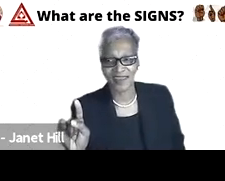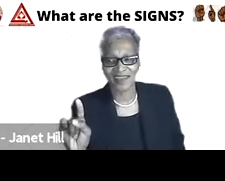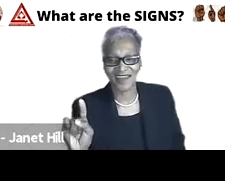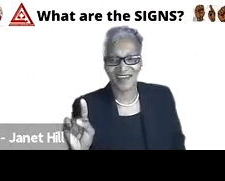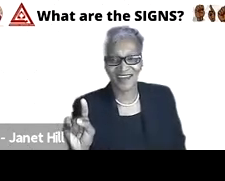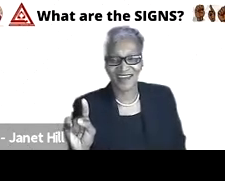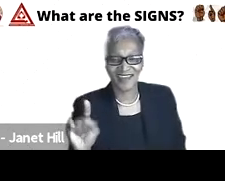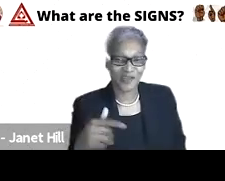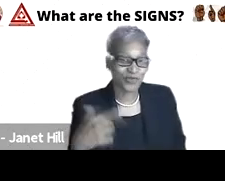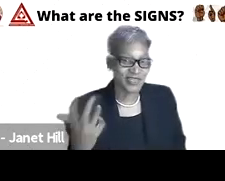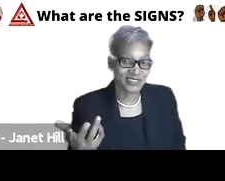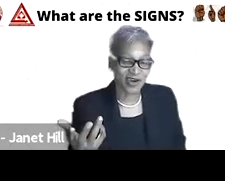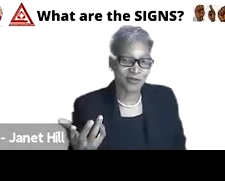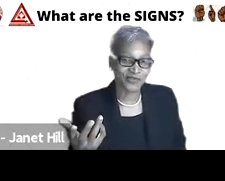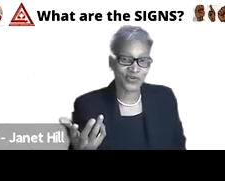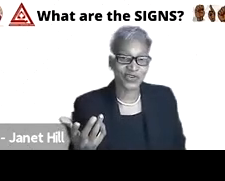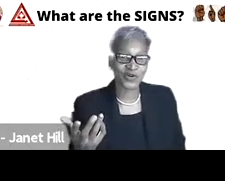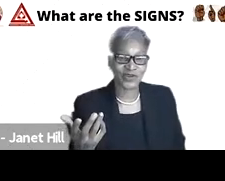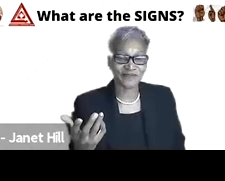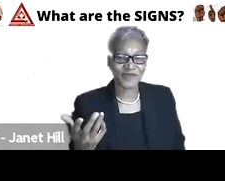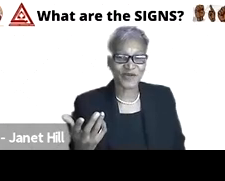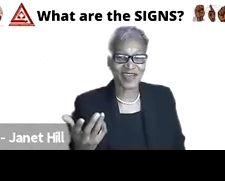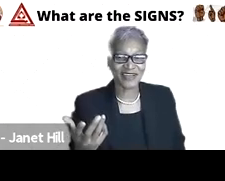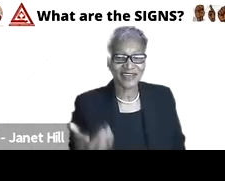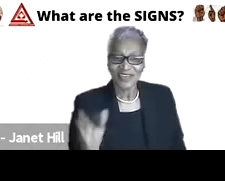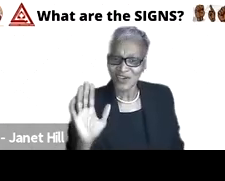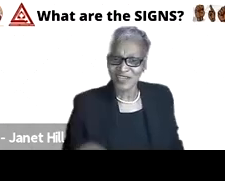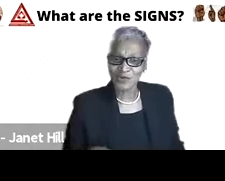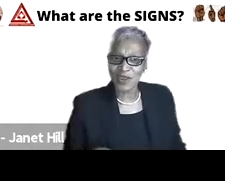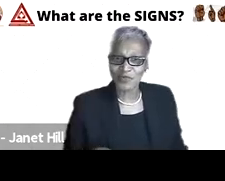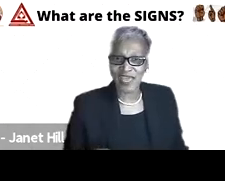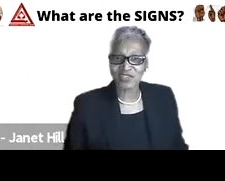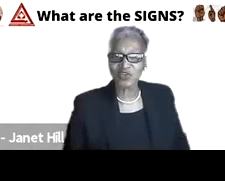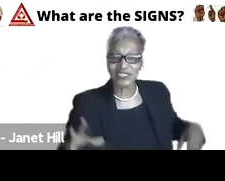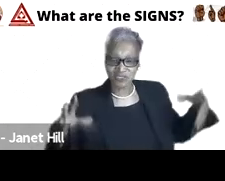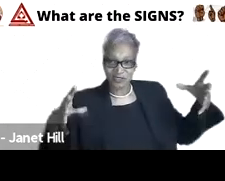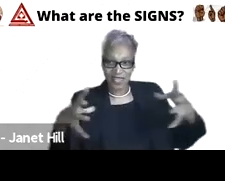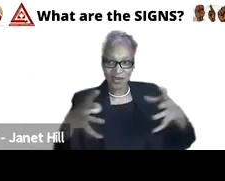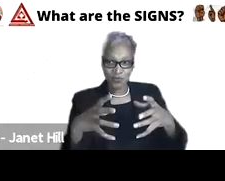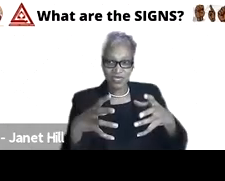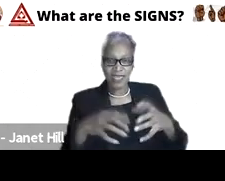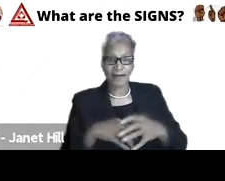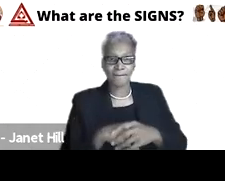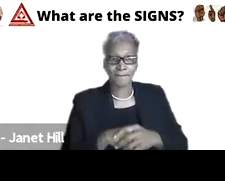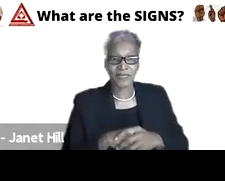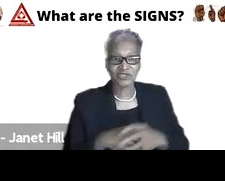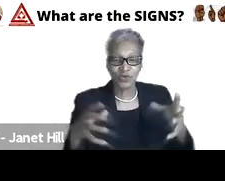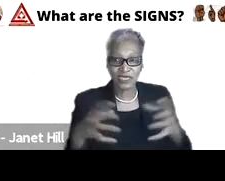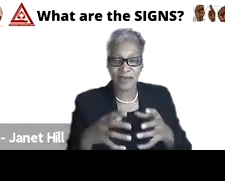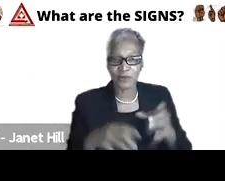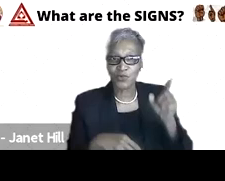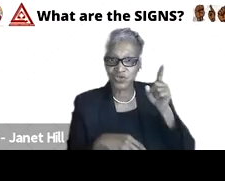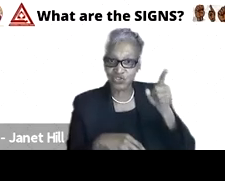911. And really it's gone before you know it, all right? Y'all did great with that. So let's kind of recap.